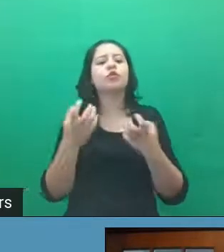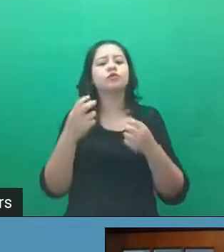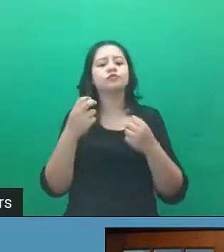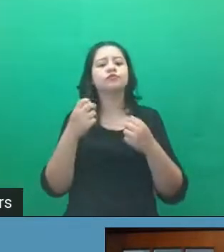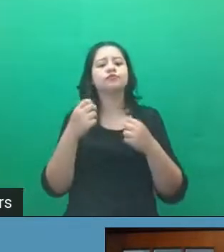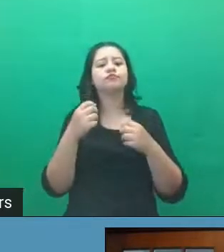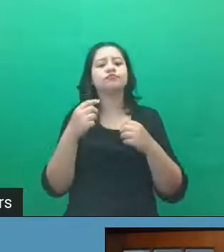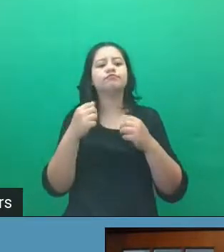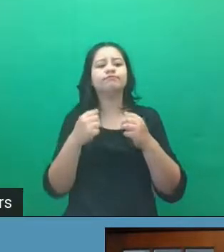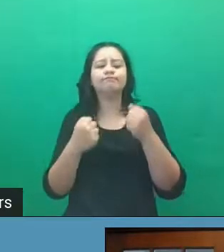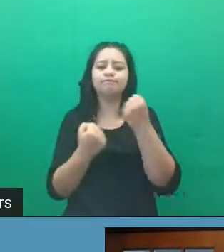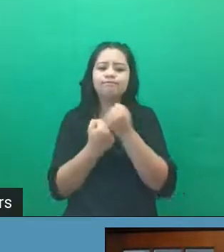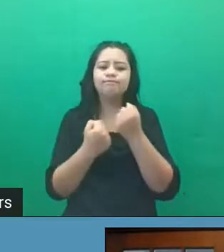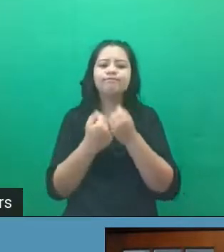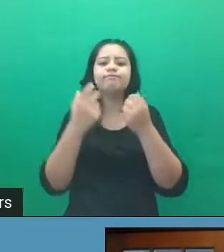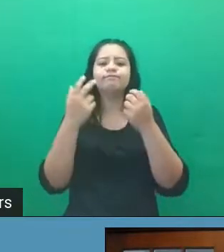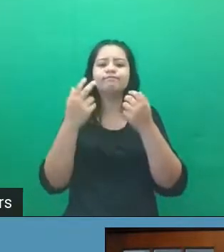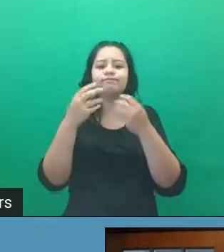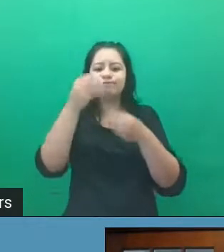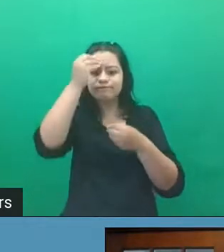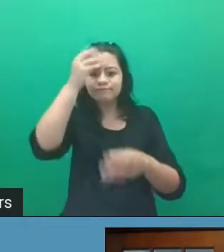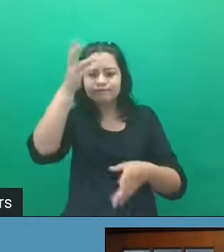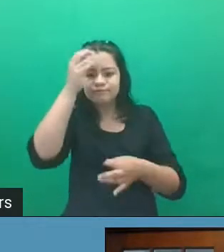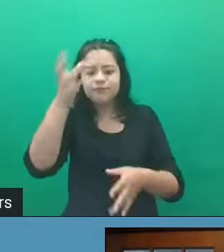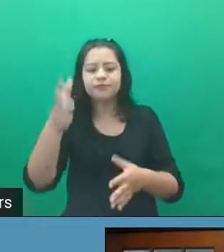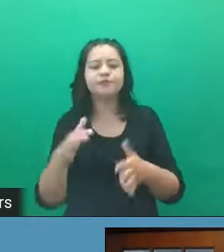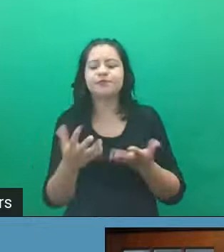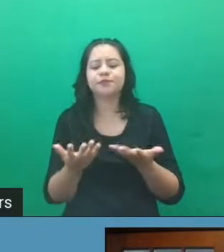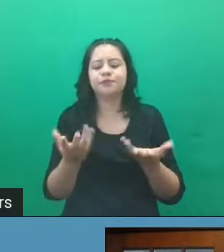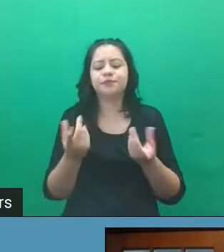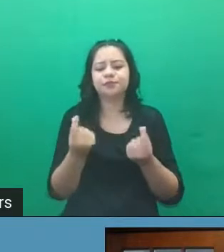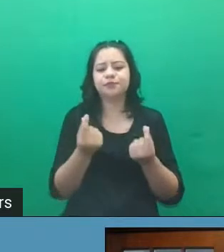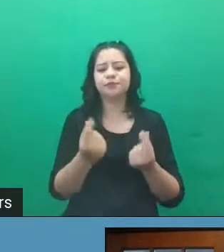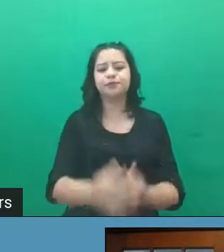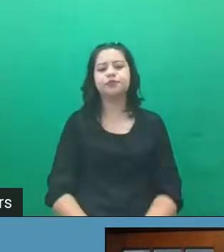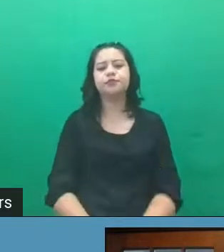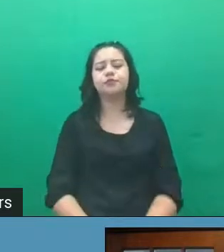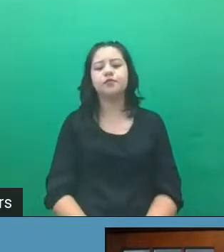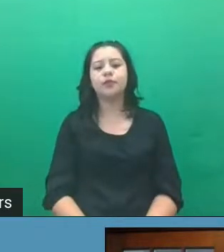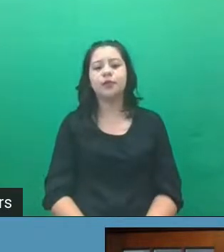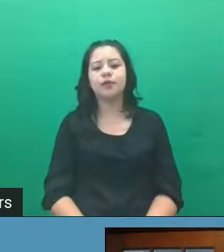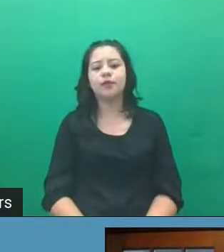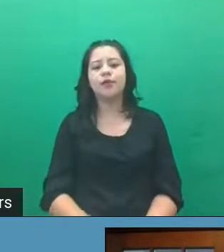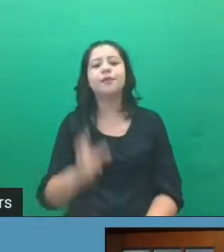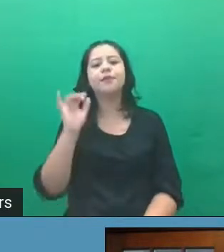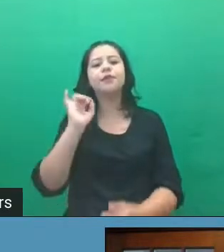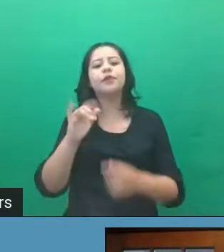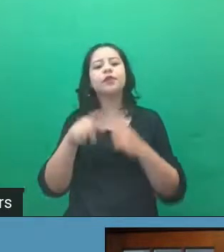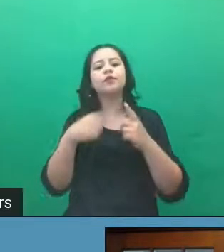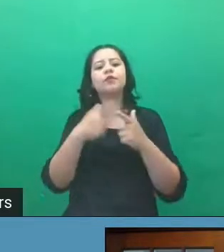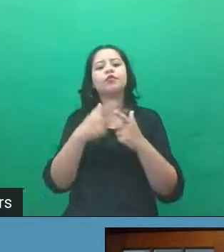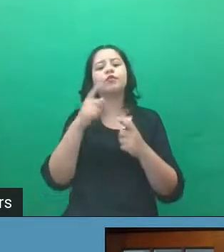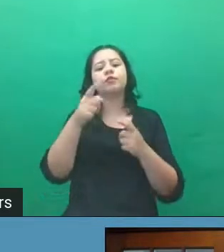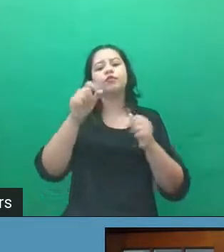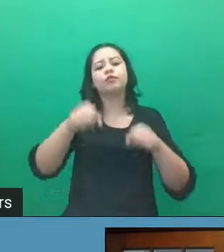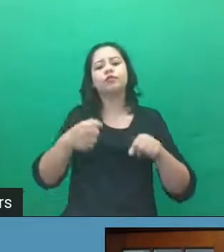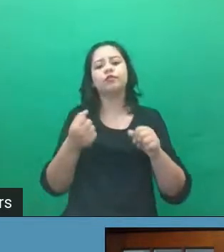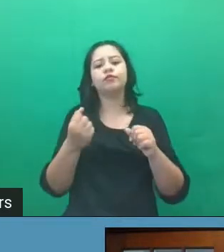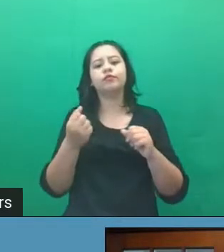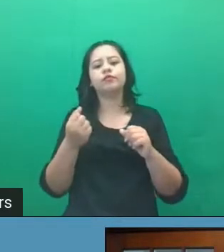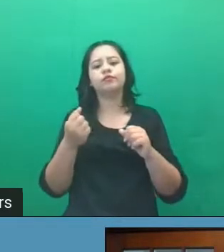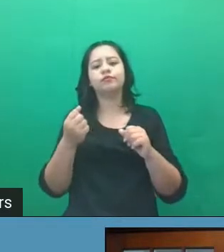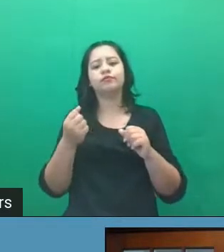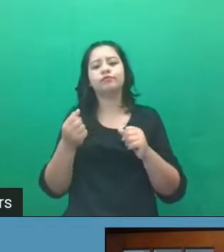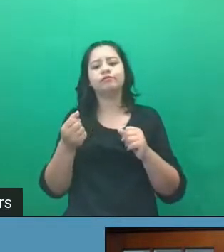knowledge together? So developing some process documents is really important. And that's where you can put in your event code